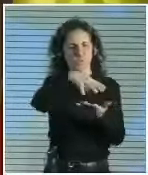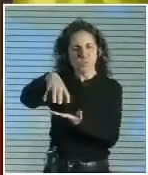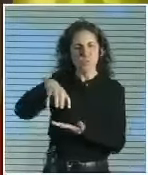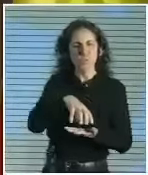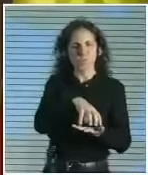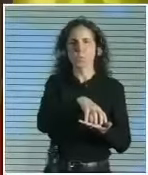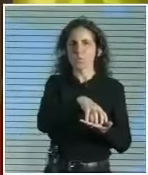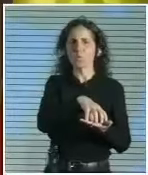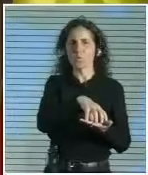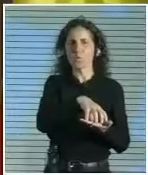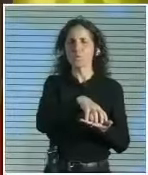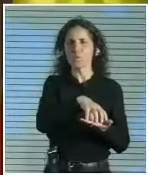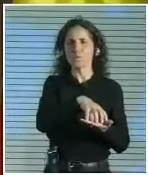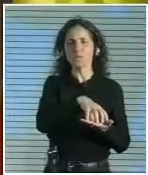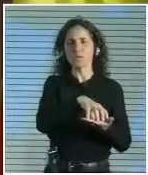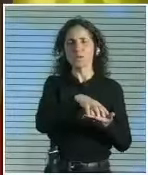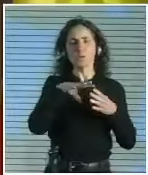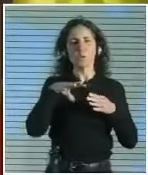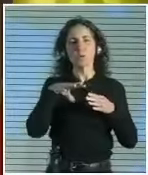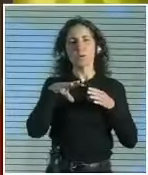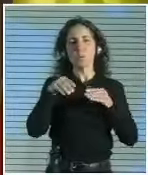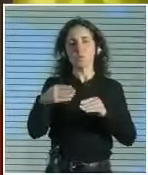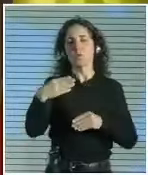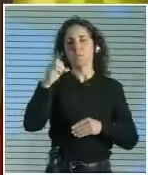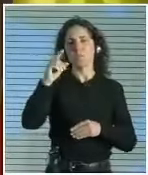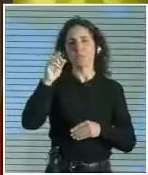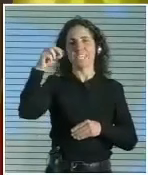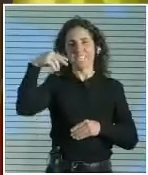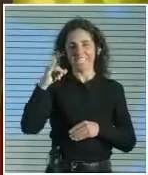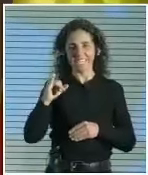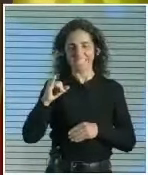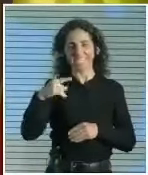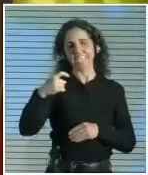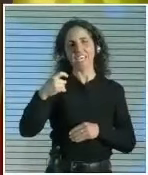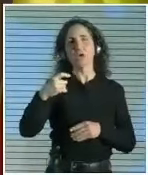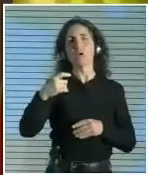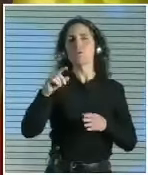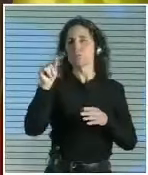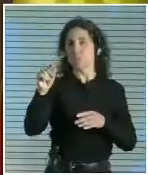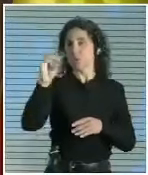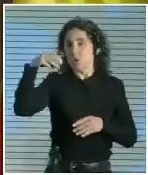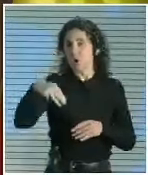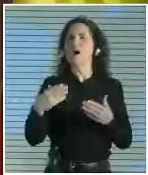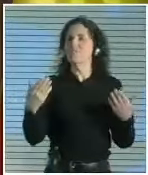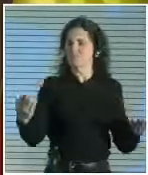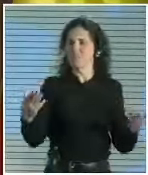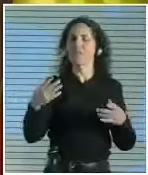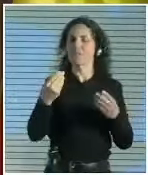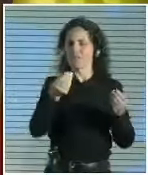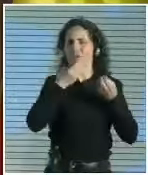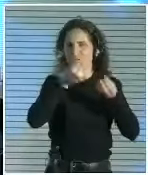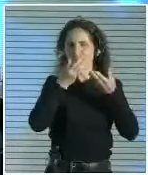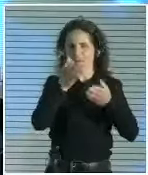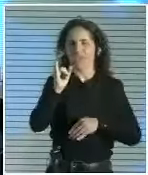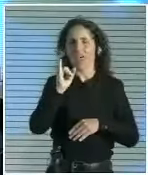could provide great insights. We will work on the customer journey as well. Like as was rightly pointed out, only our